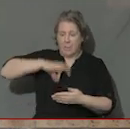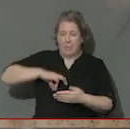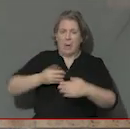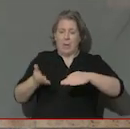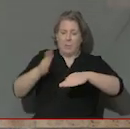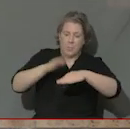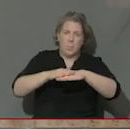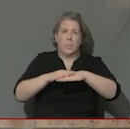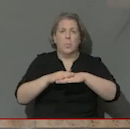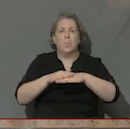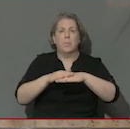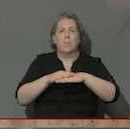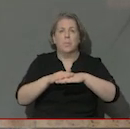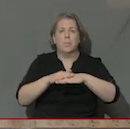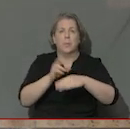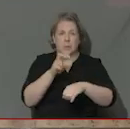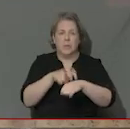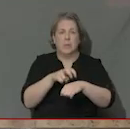at